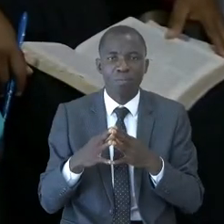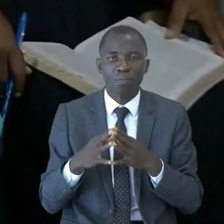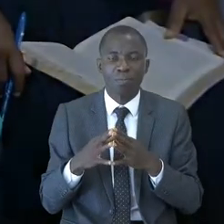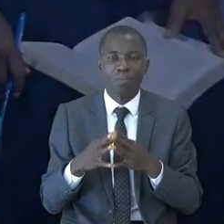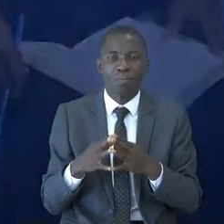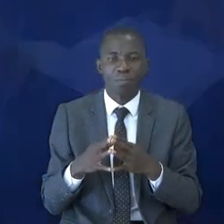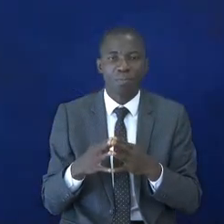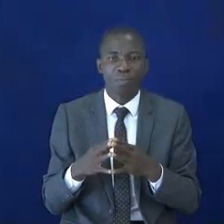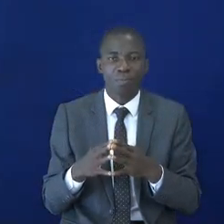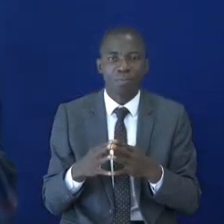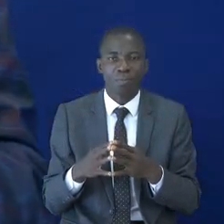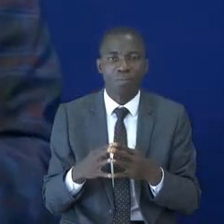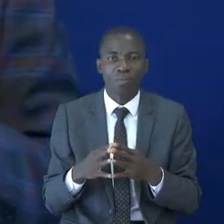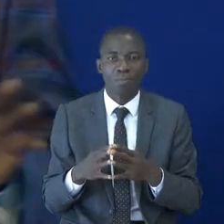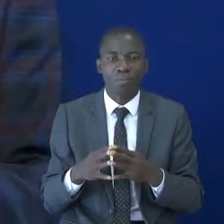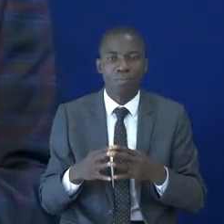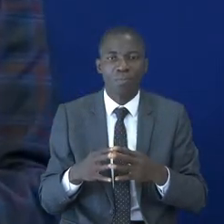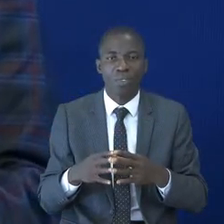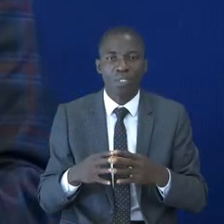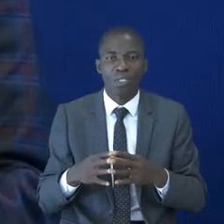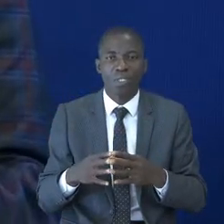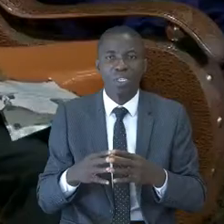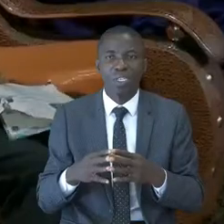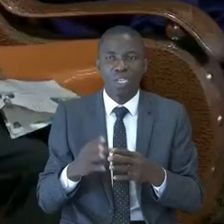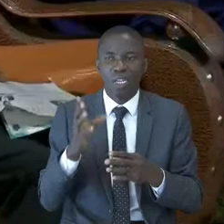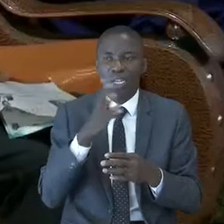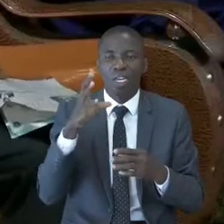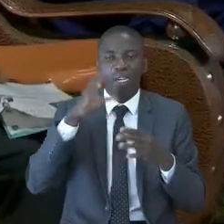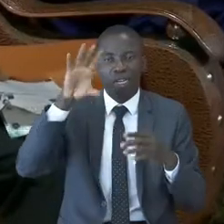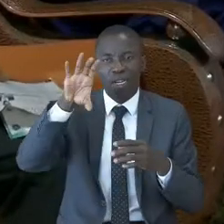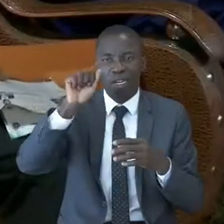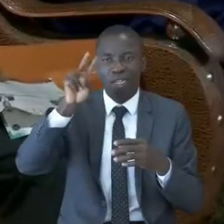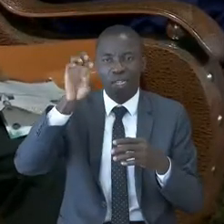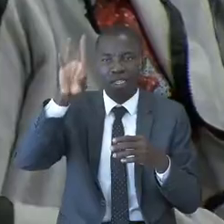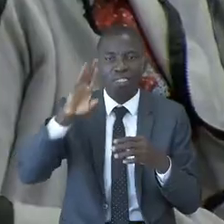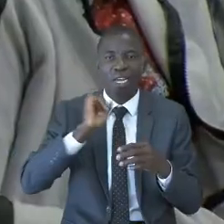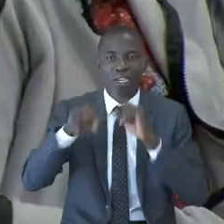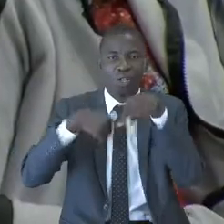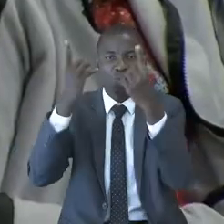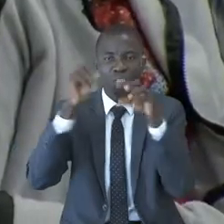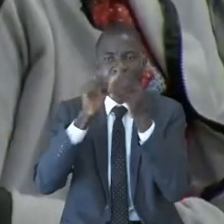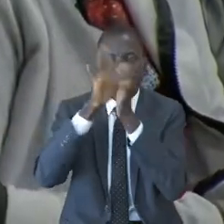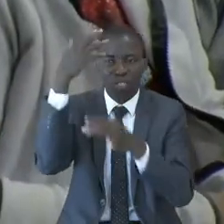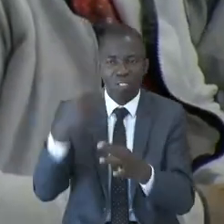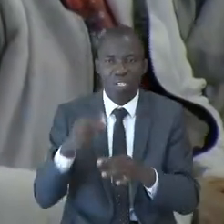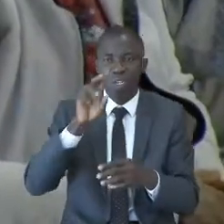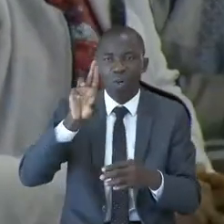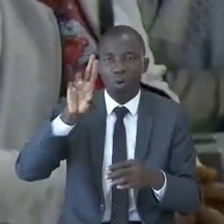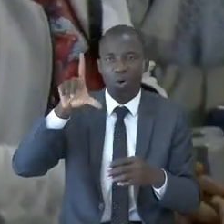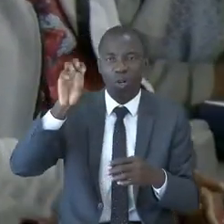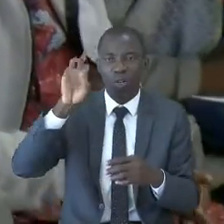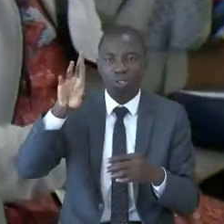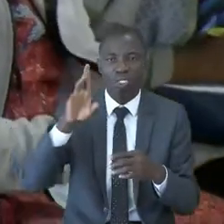Incurable diseases are healed tonight. Cancer, gone. Ulcer,